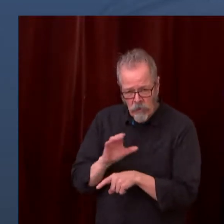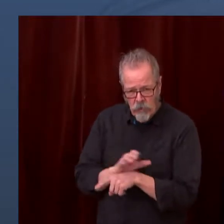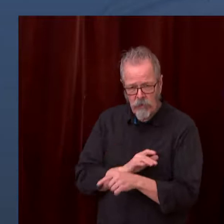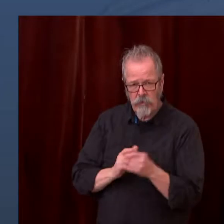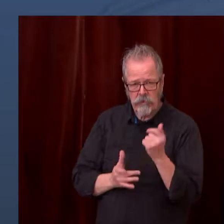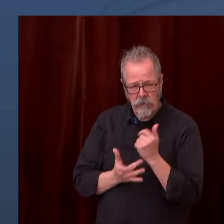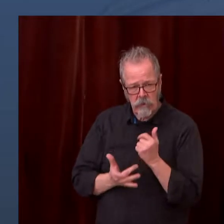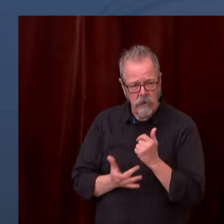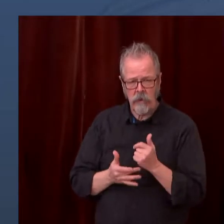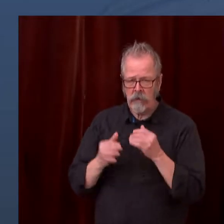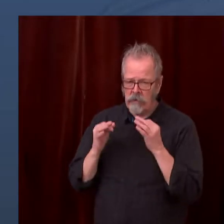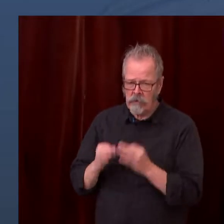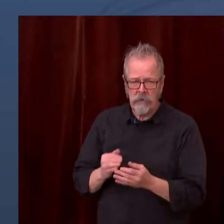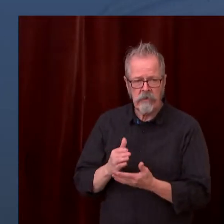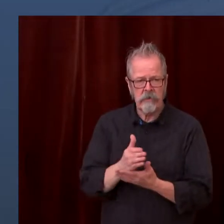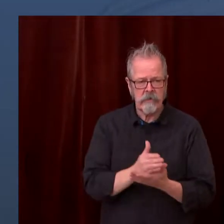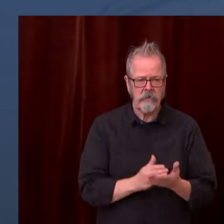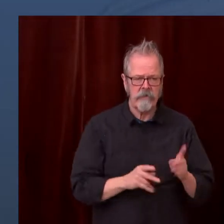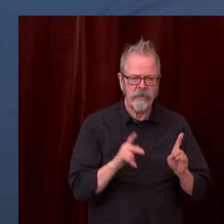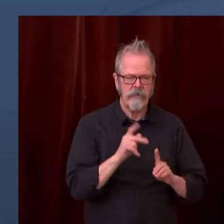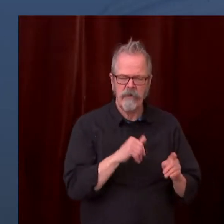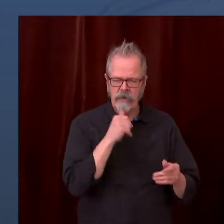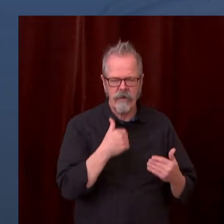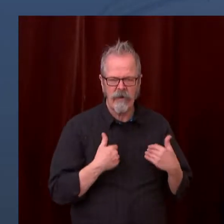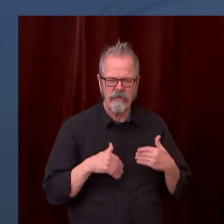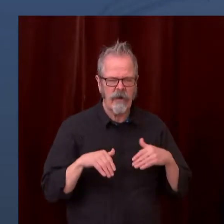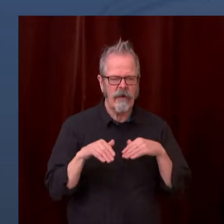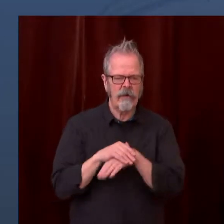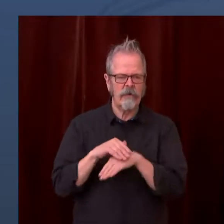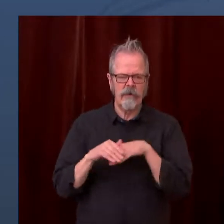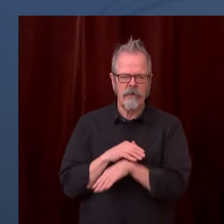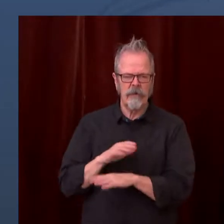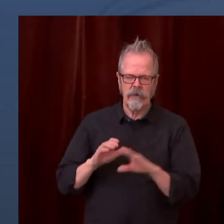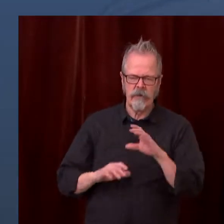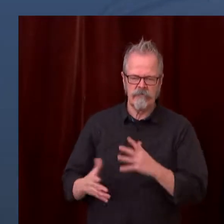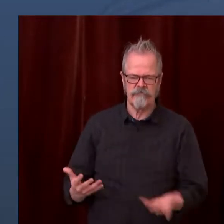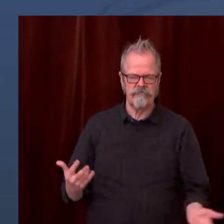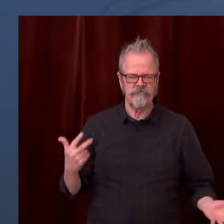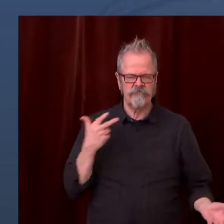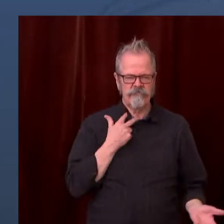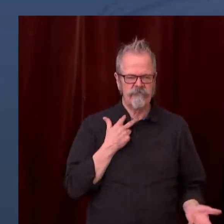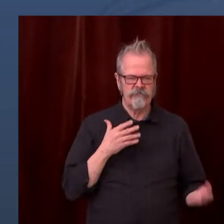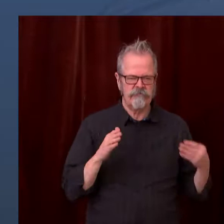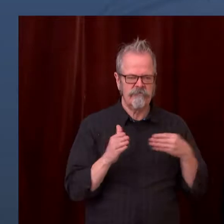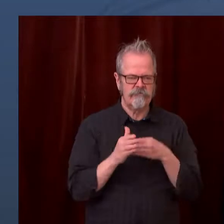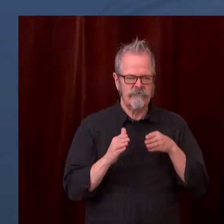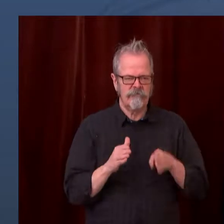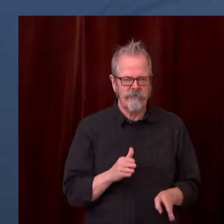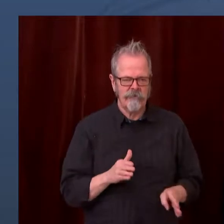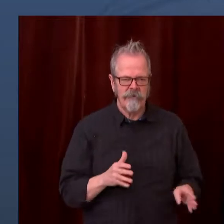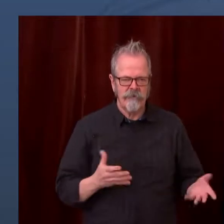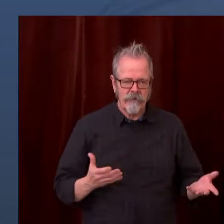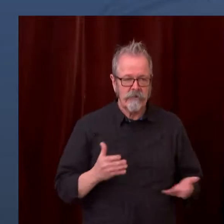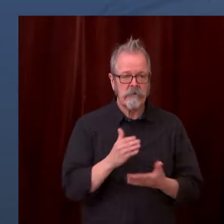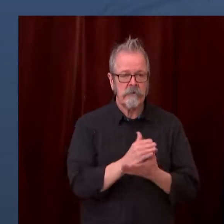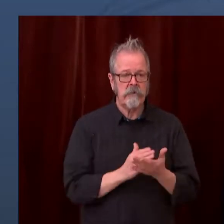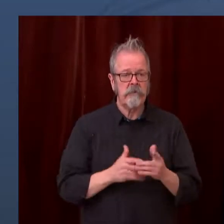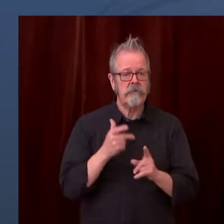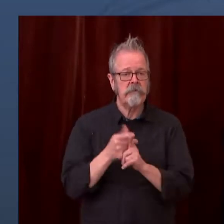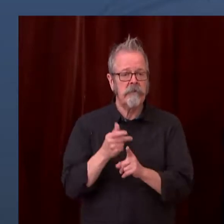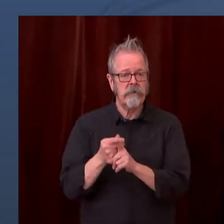reserving a certain number of appointments to be made by phone, because this will allow other, folks who are not